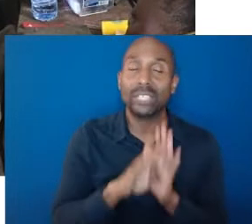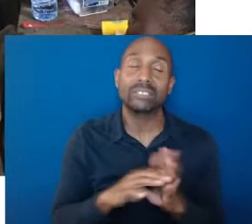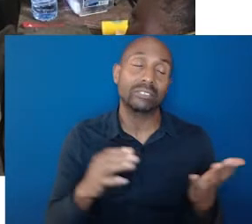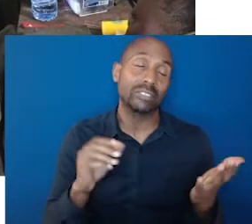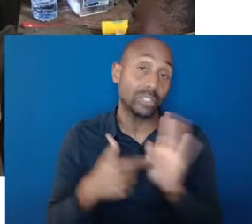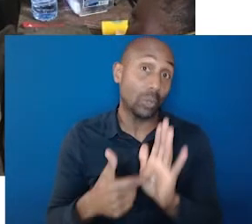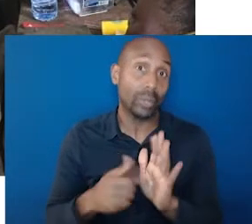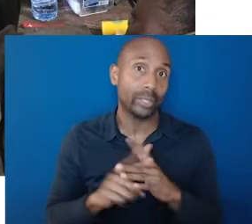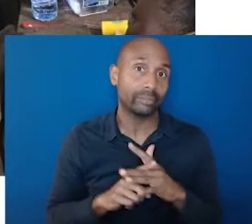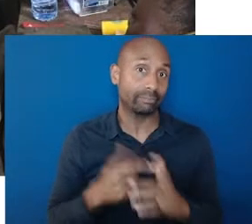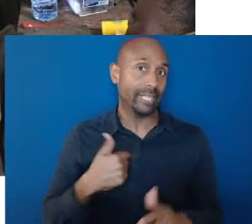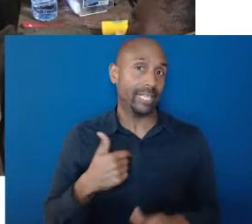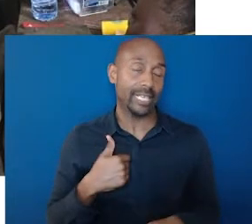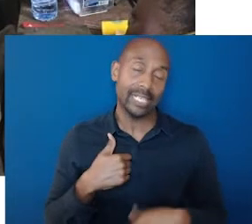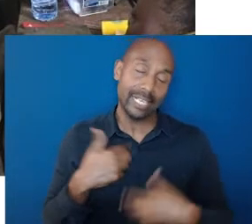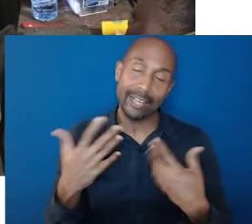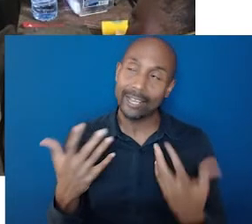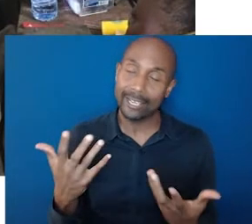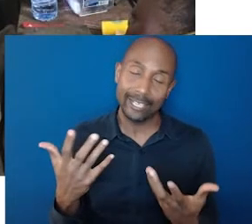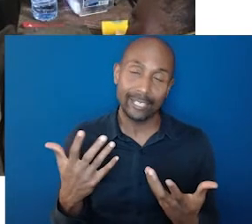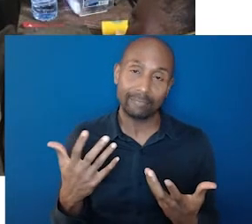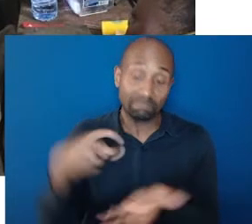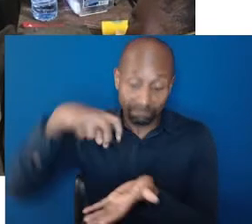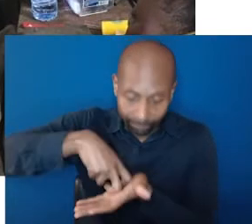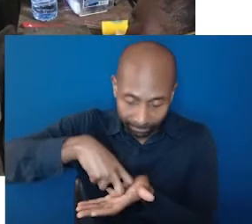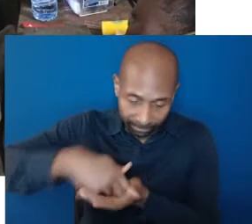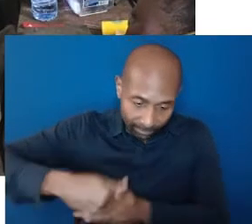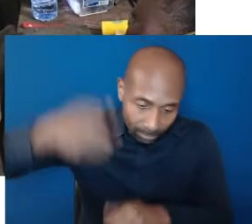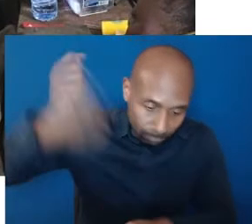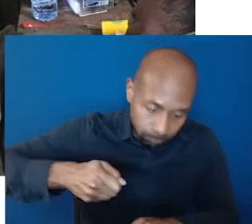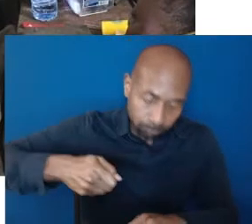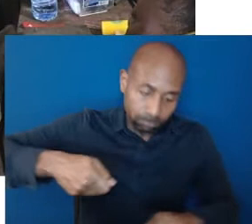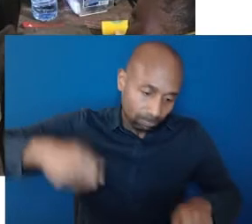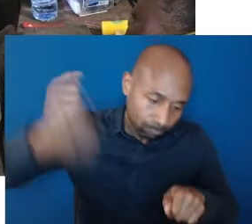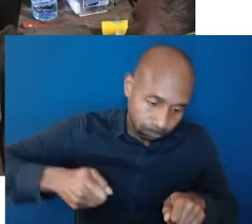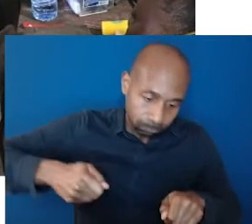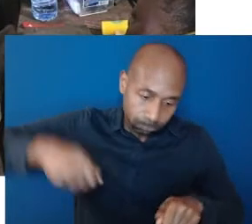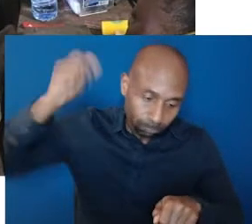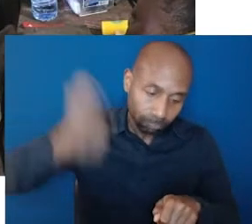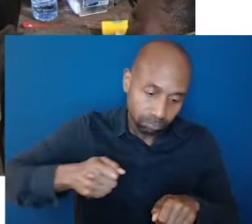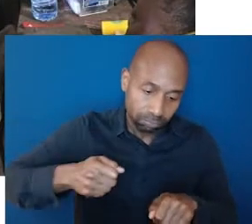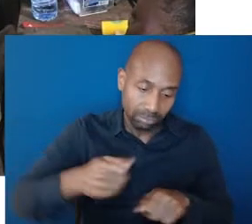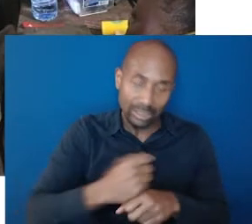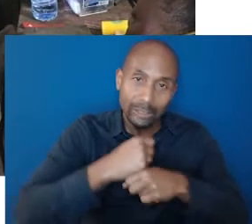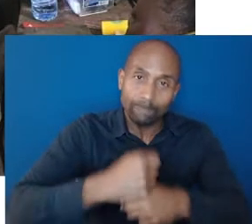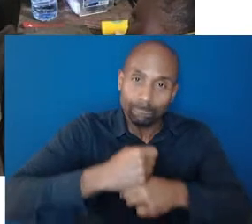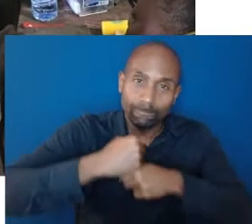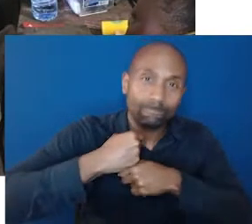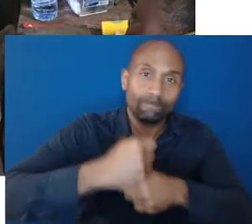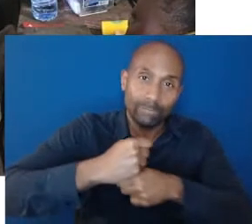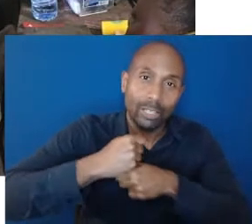the original photos you were showing, of me on my knees, like hammering and